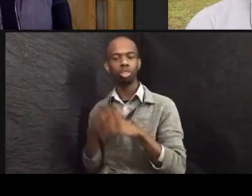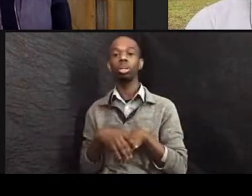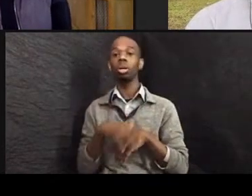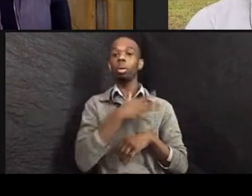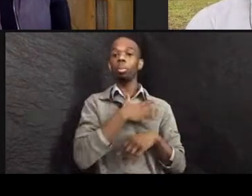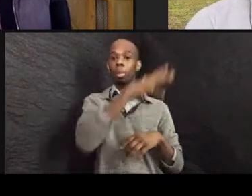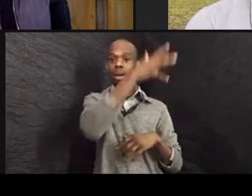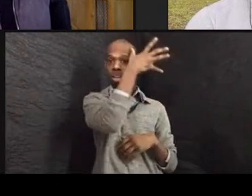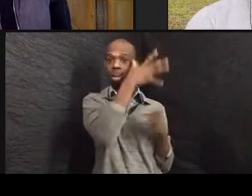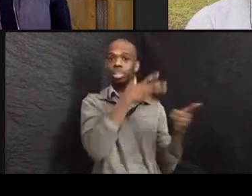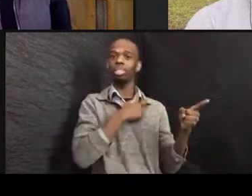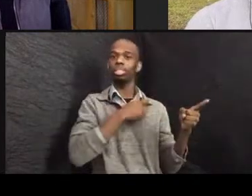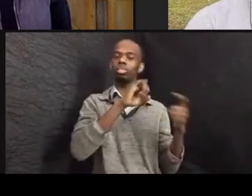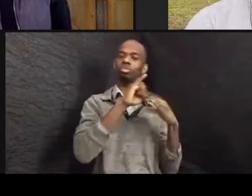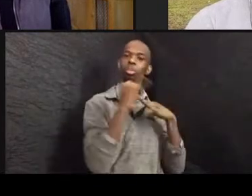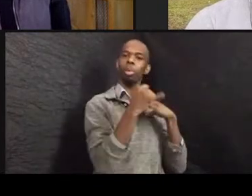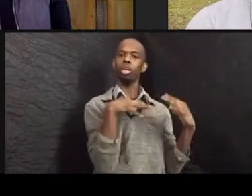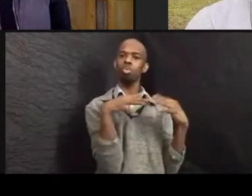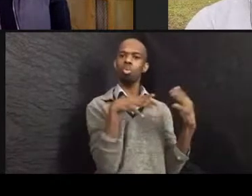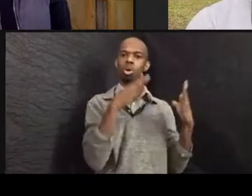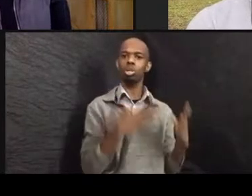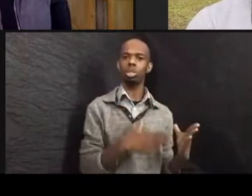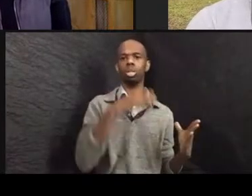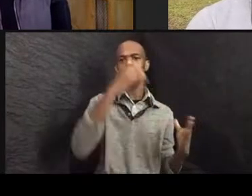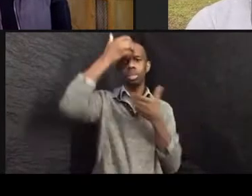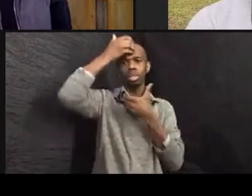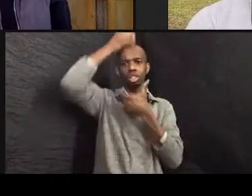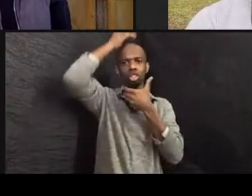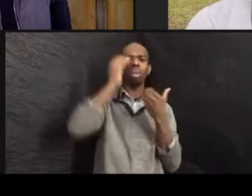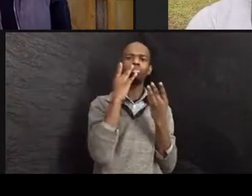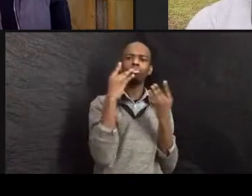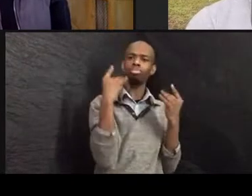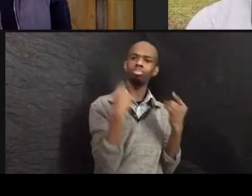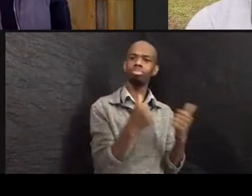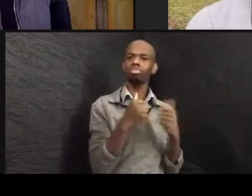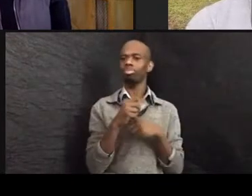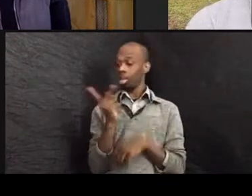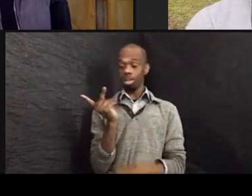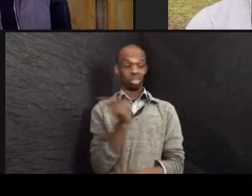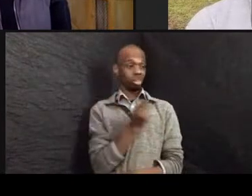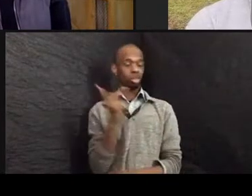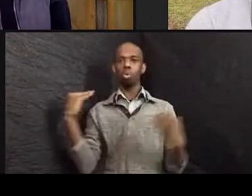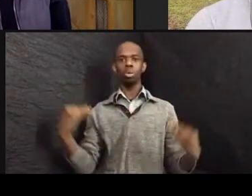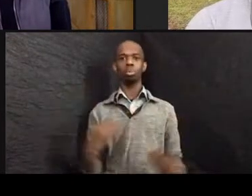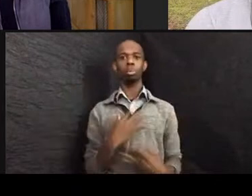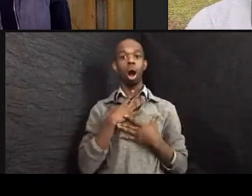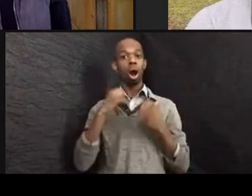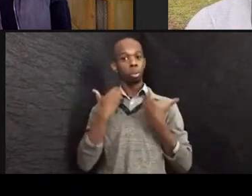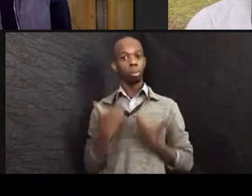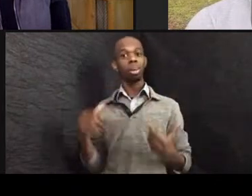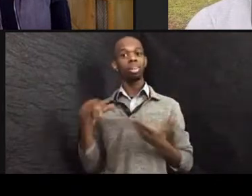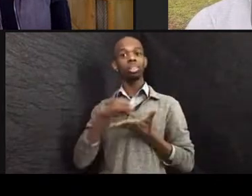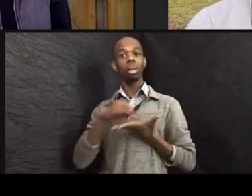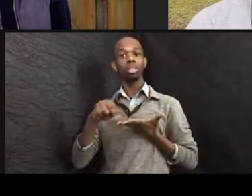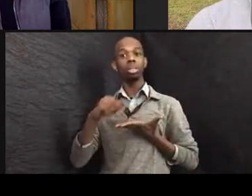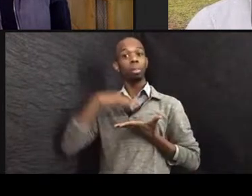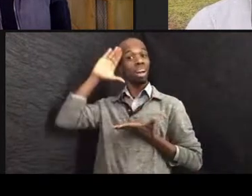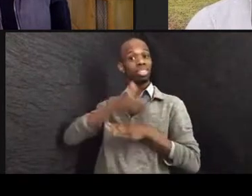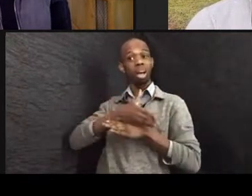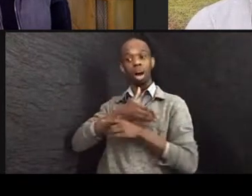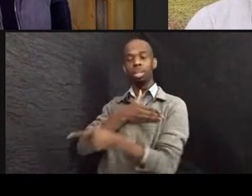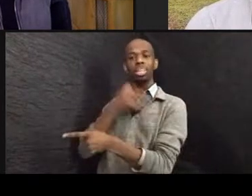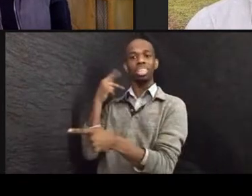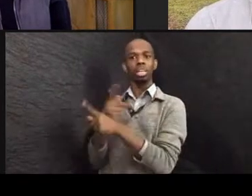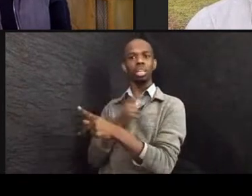gourmet chef, and Anne Fowlin, rebel and Renaissance woman. I dance because of them. My son, Tamayo, keeps me present as